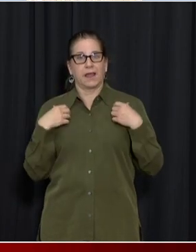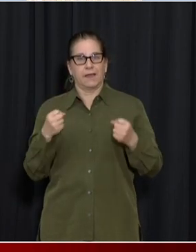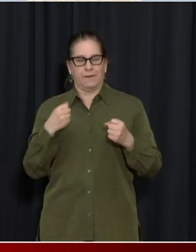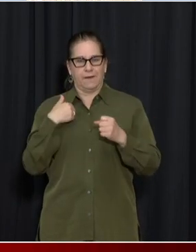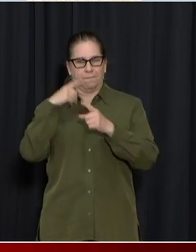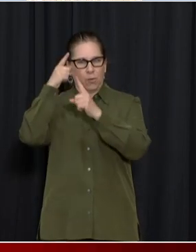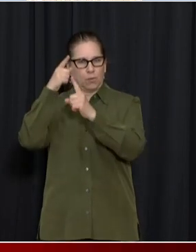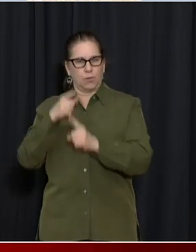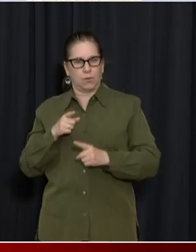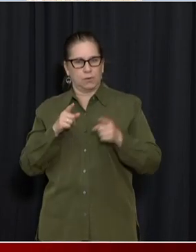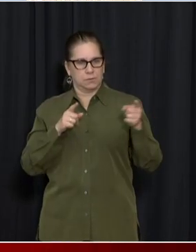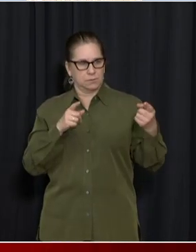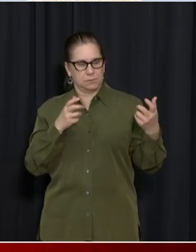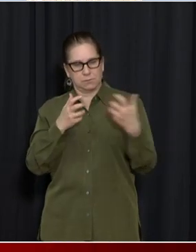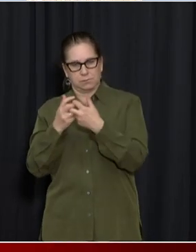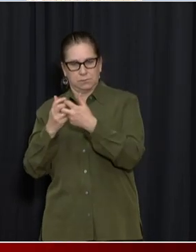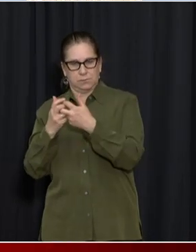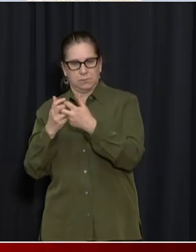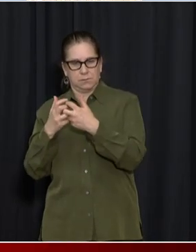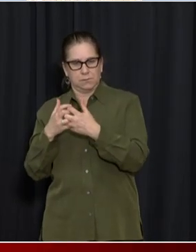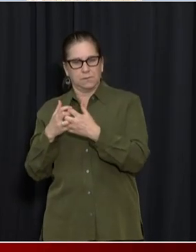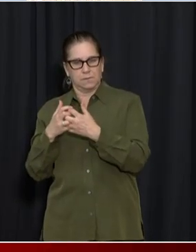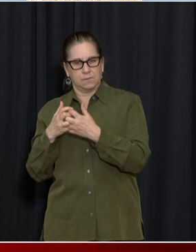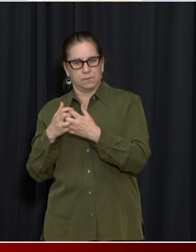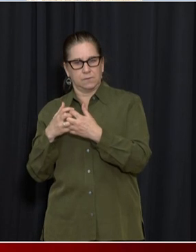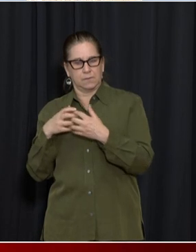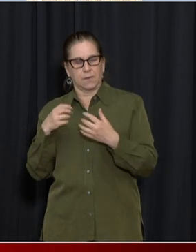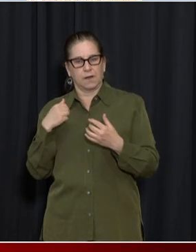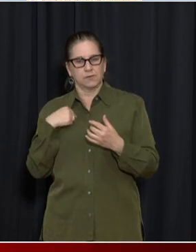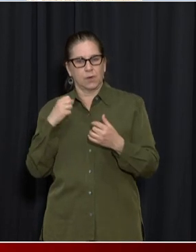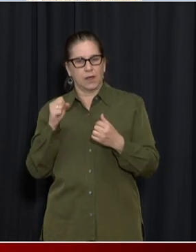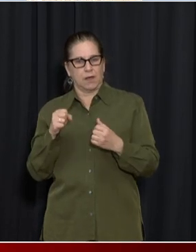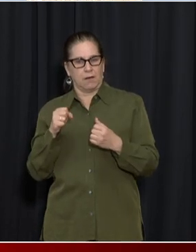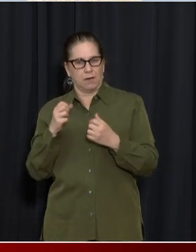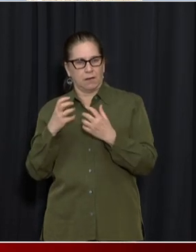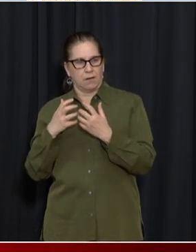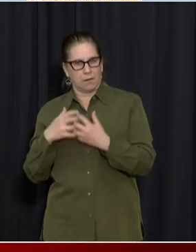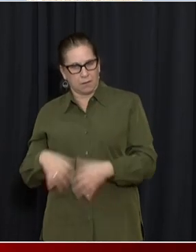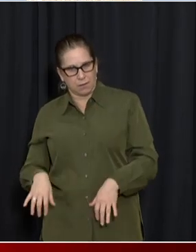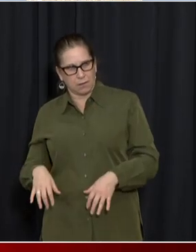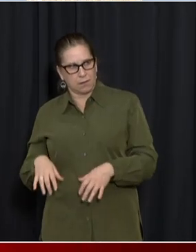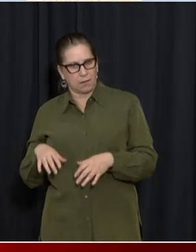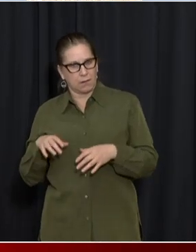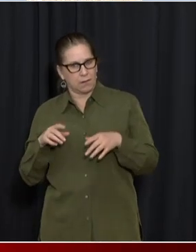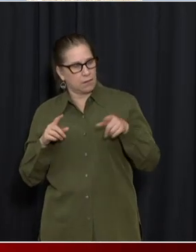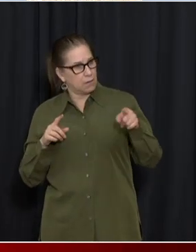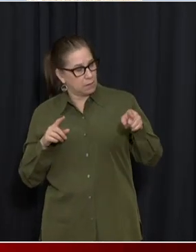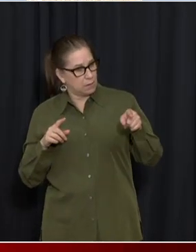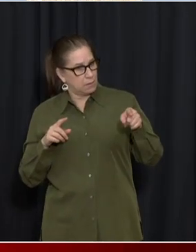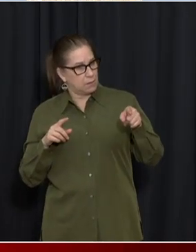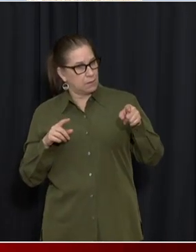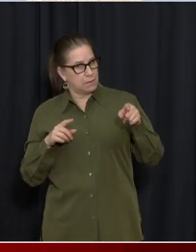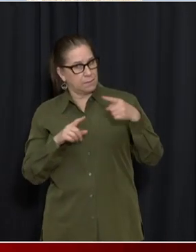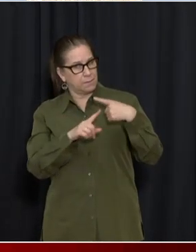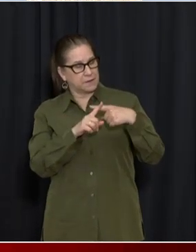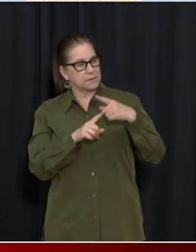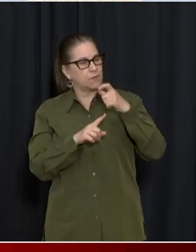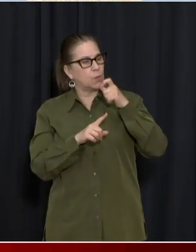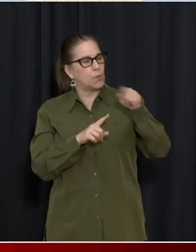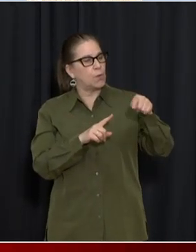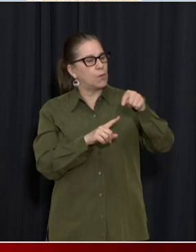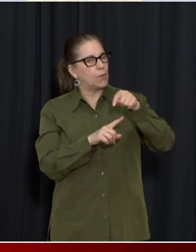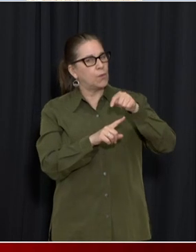tested someone, that we quickly have the ability with our contact tracers to contact them and their